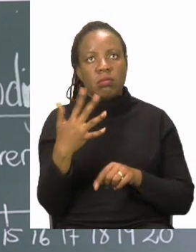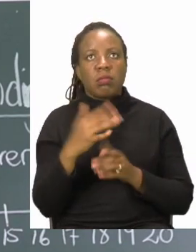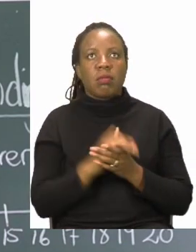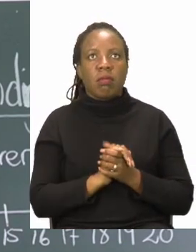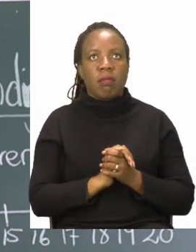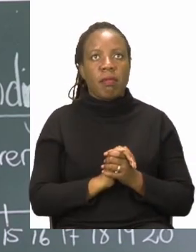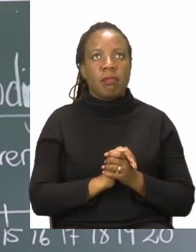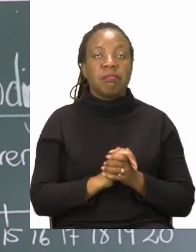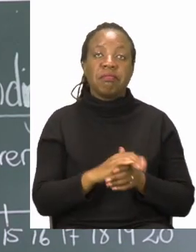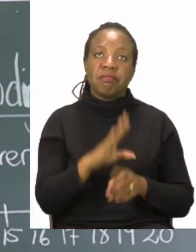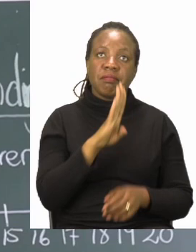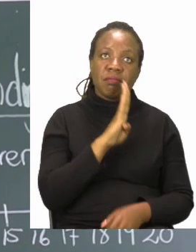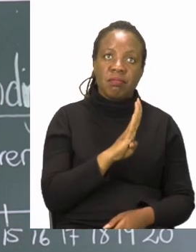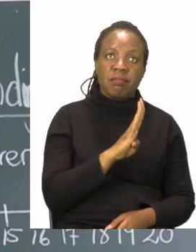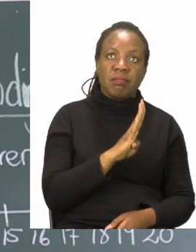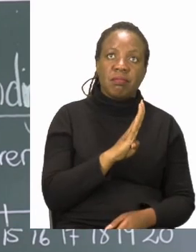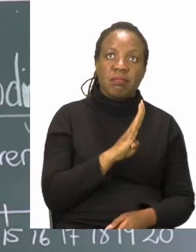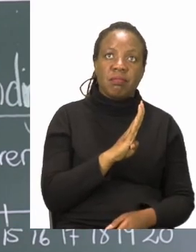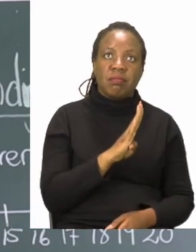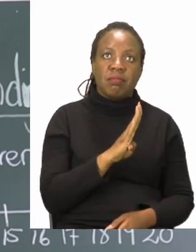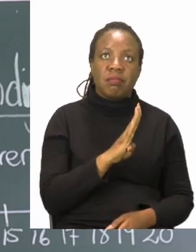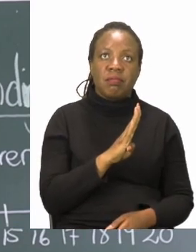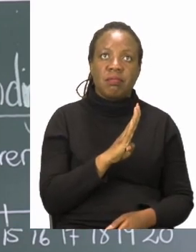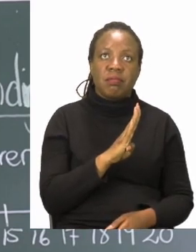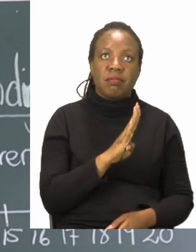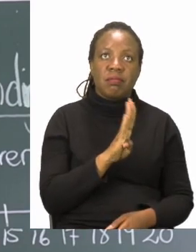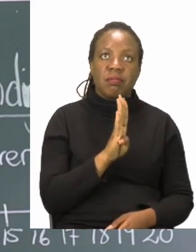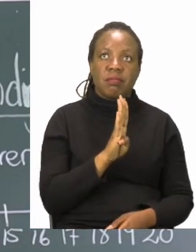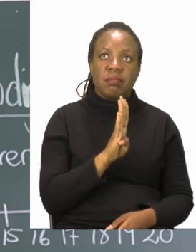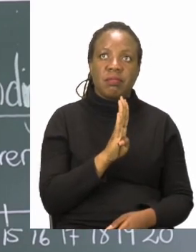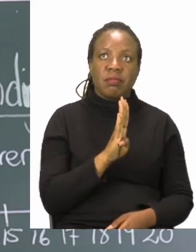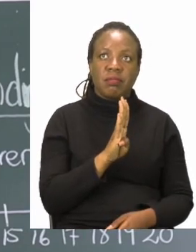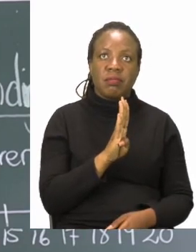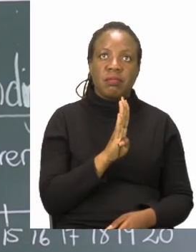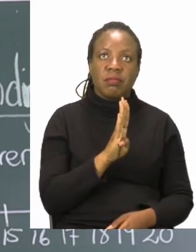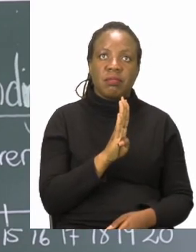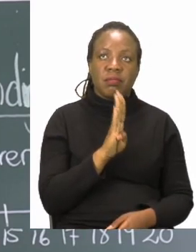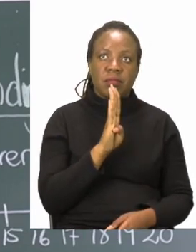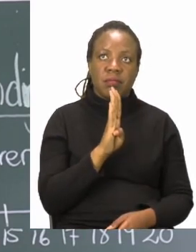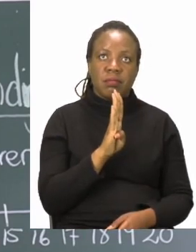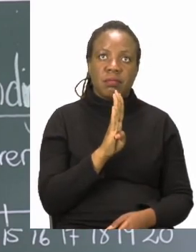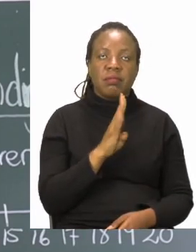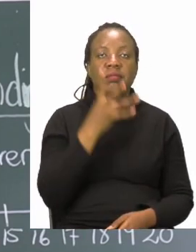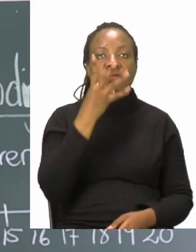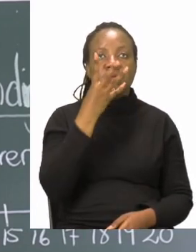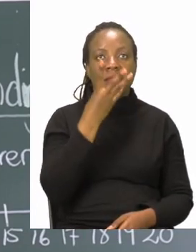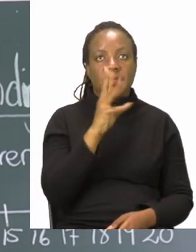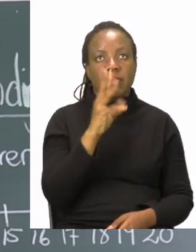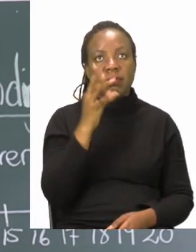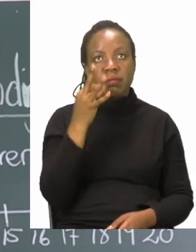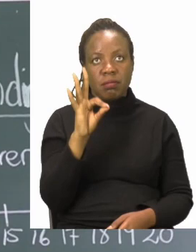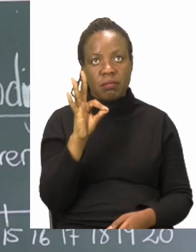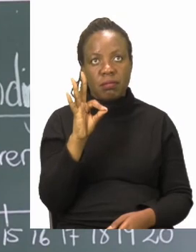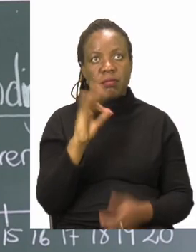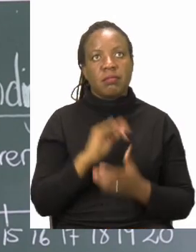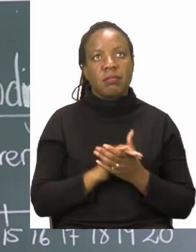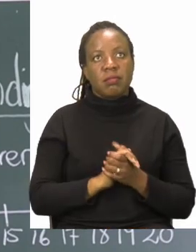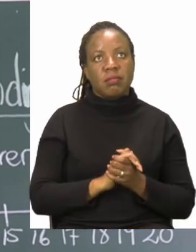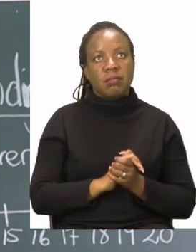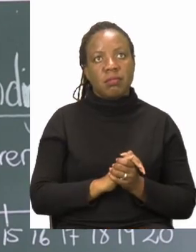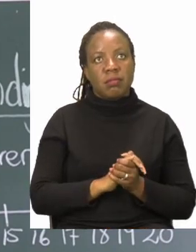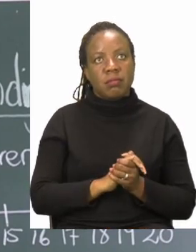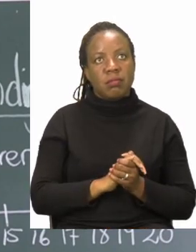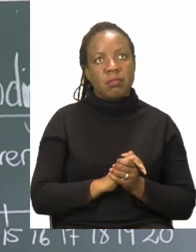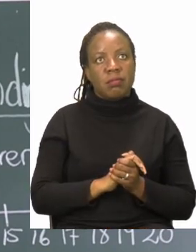the next one together. The next number is the number 69.